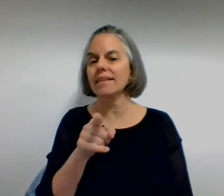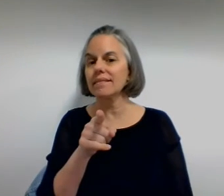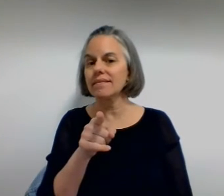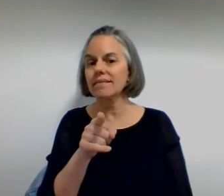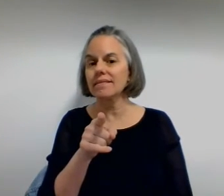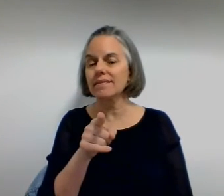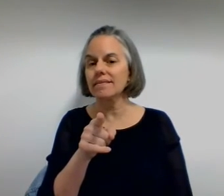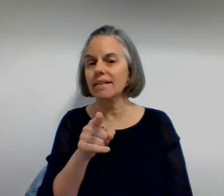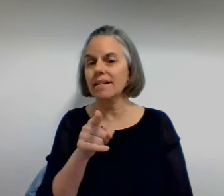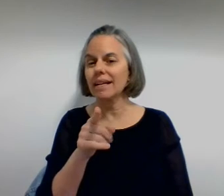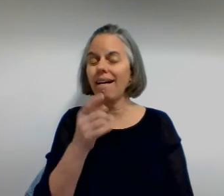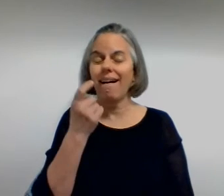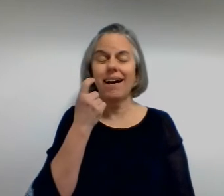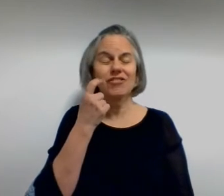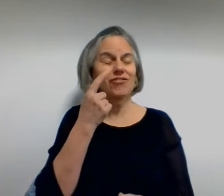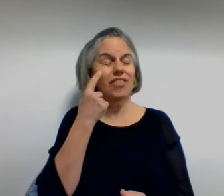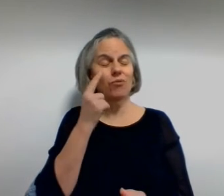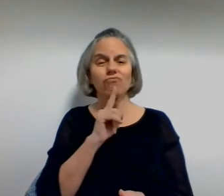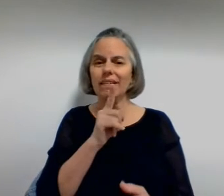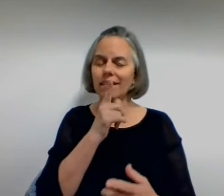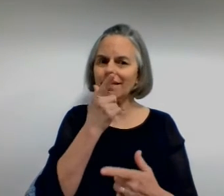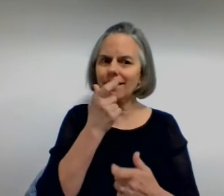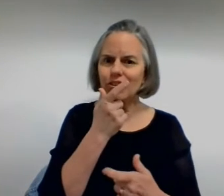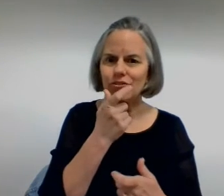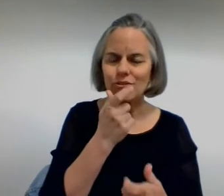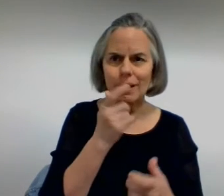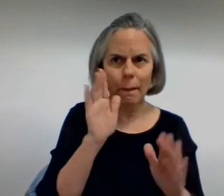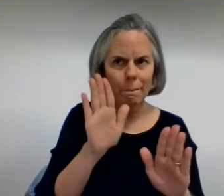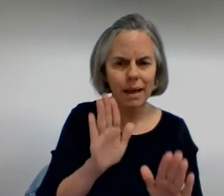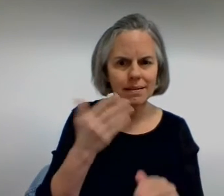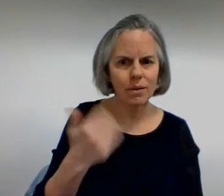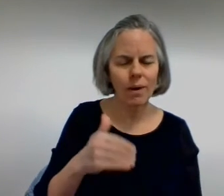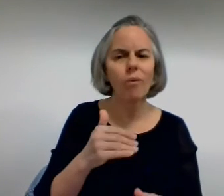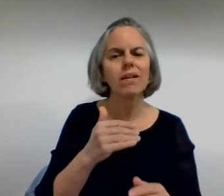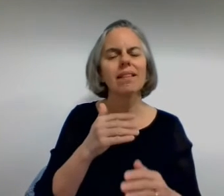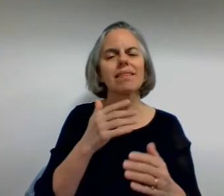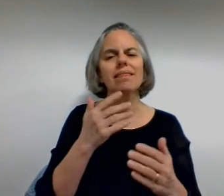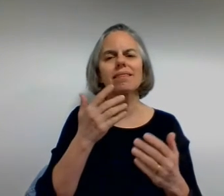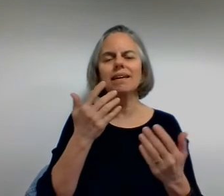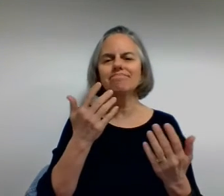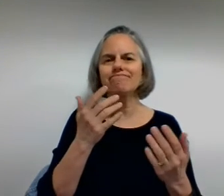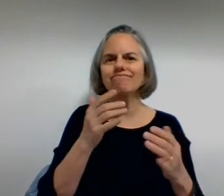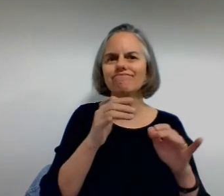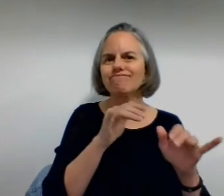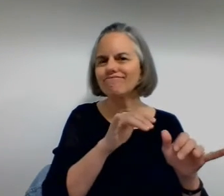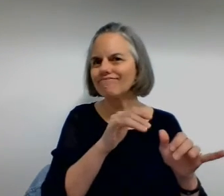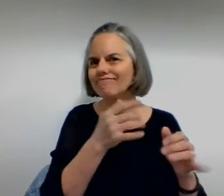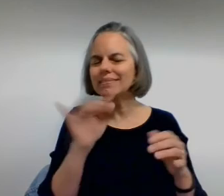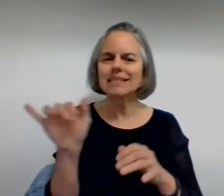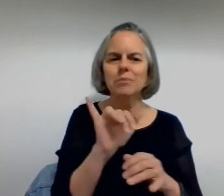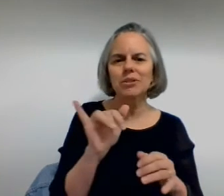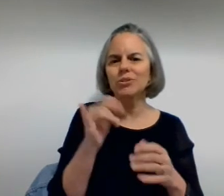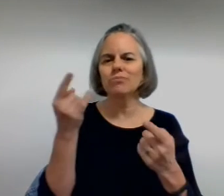this is something that I just think is really interesting and really amazing that it lines up with something current for us,